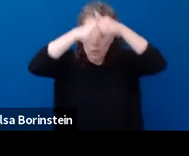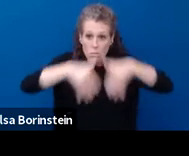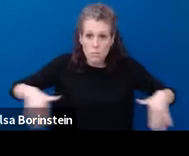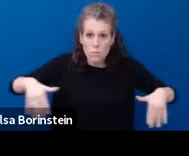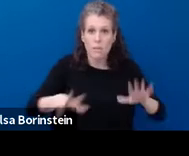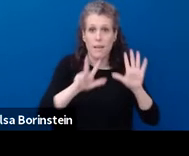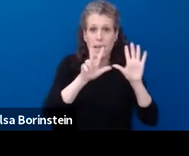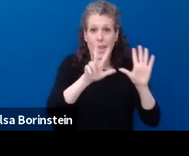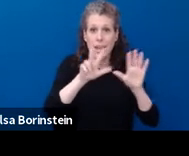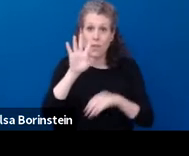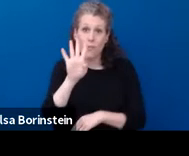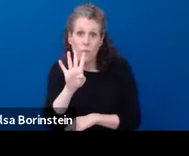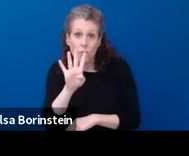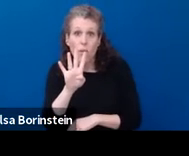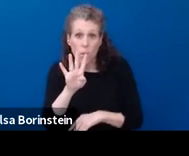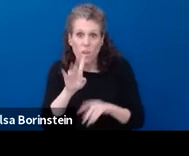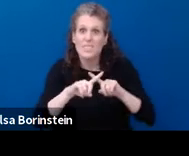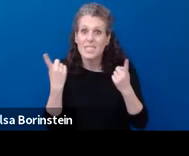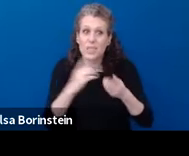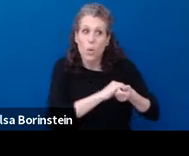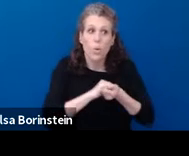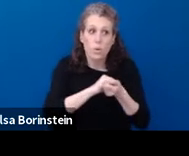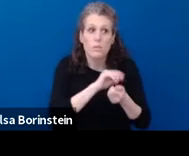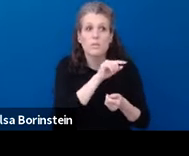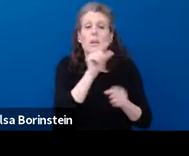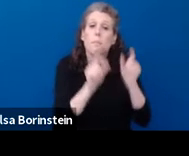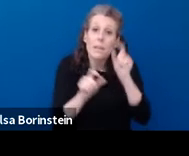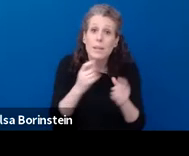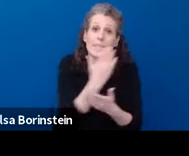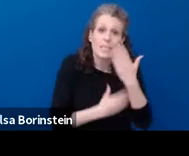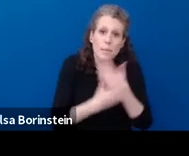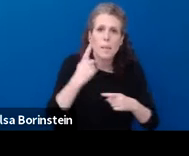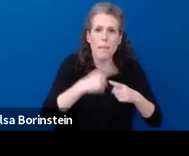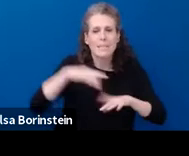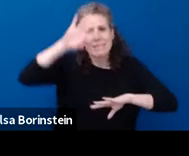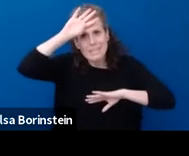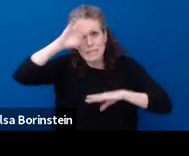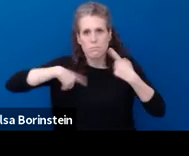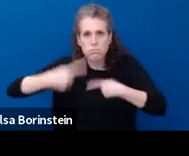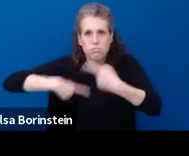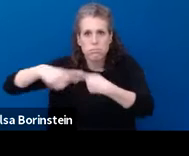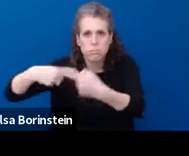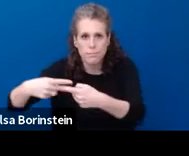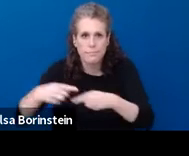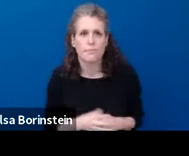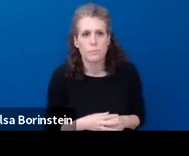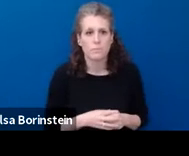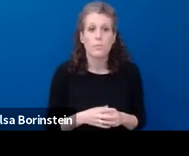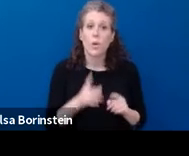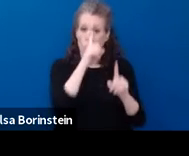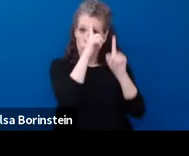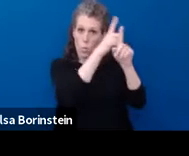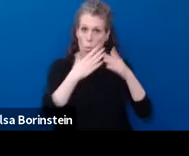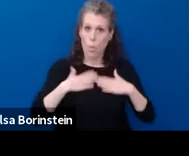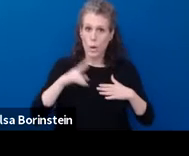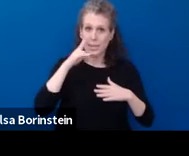organizations of people with disabilities and chronic diseases. Our main goal is to work for better living